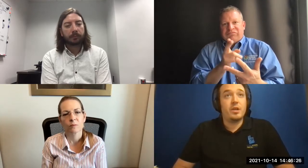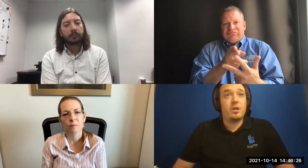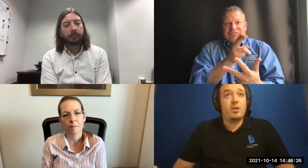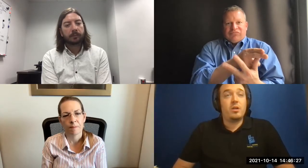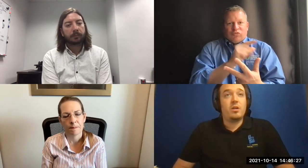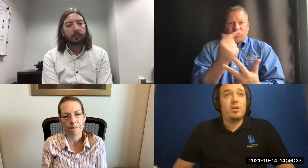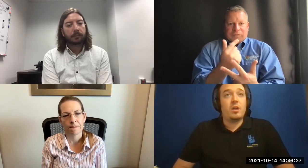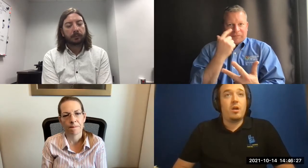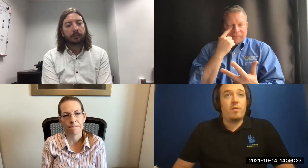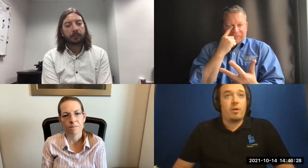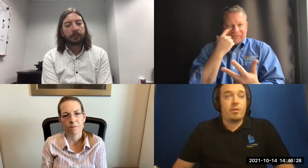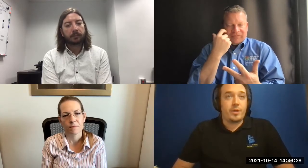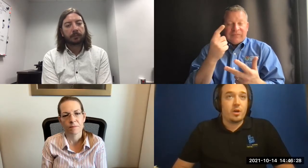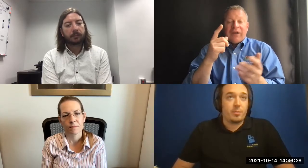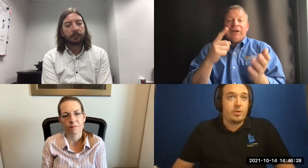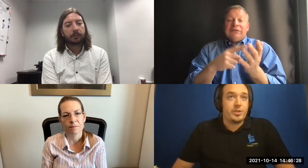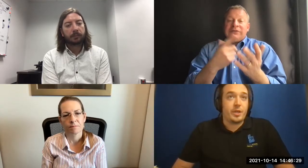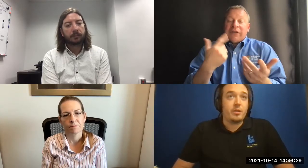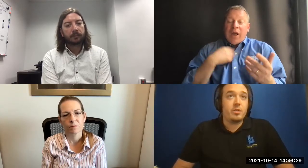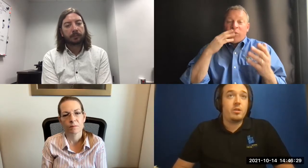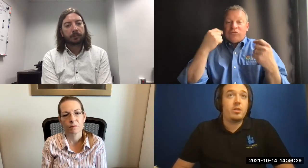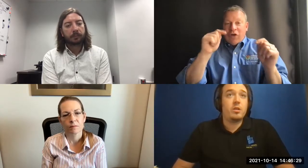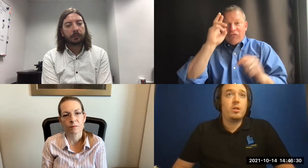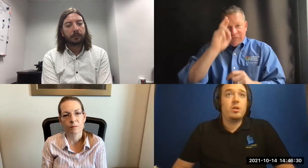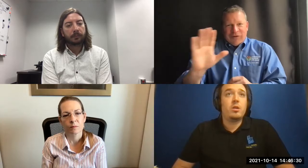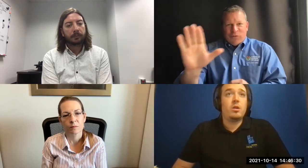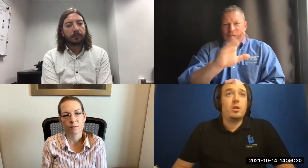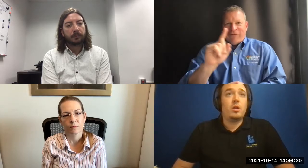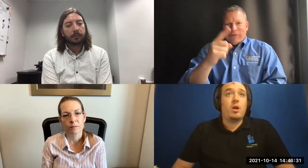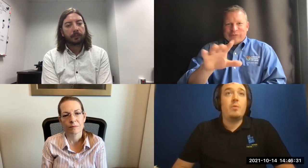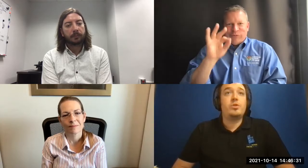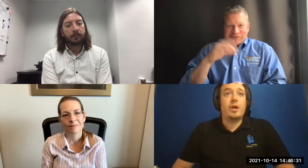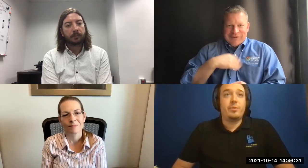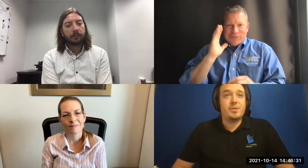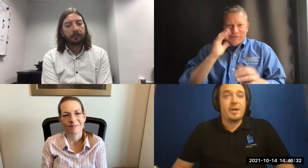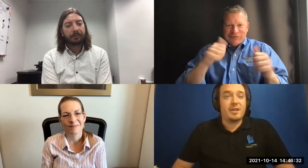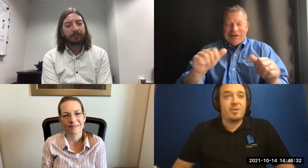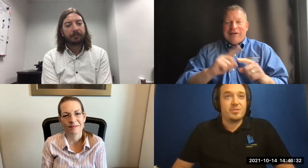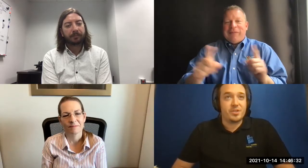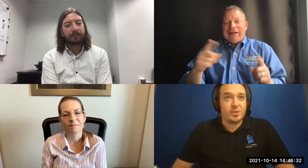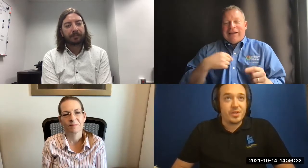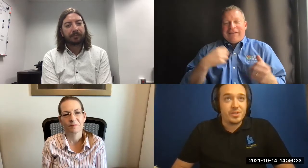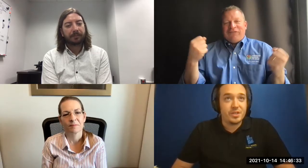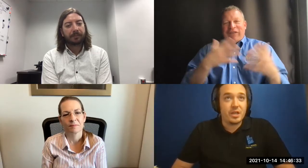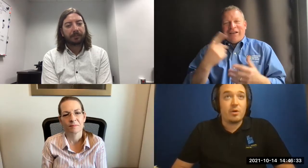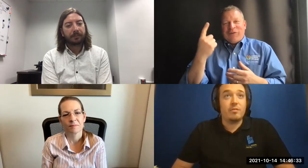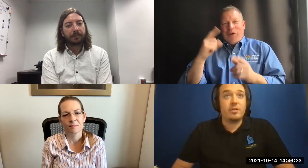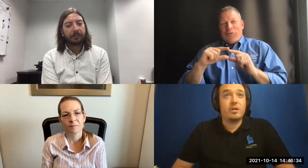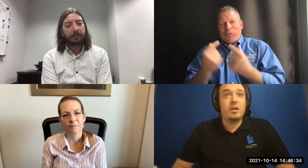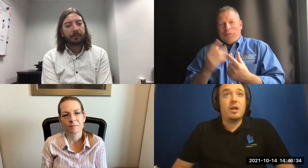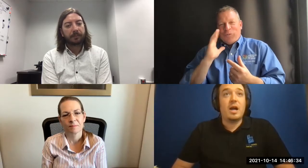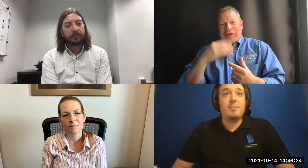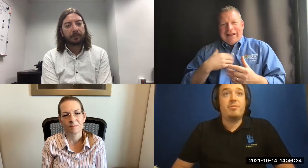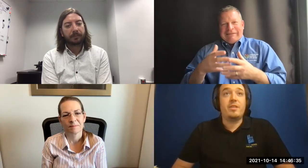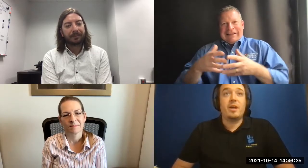interest of our 3 talking points today. I will try to respect everyone's first choice.